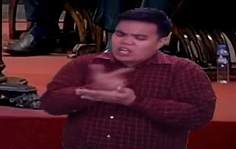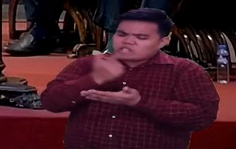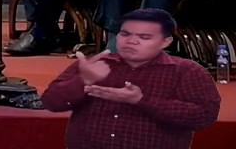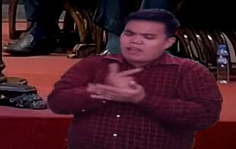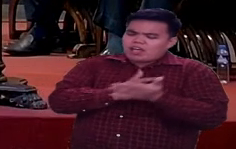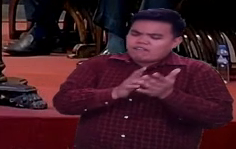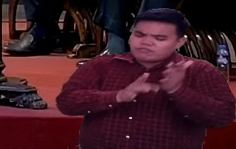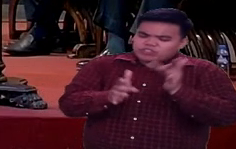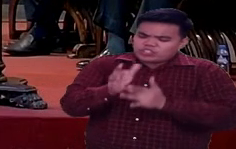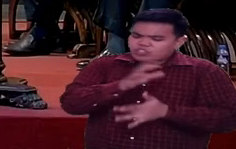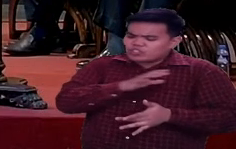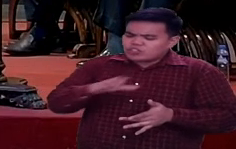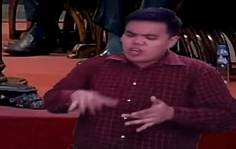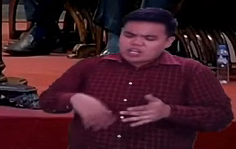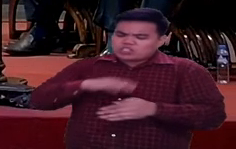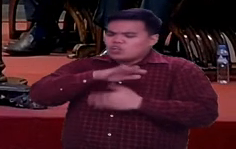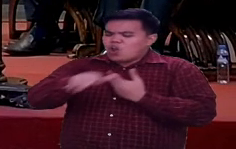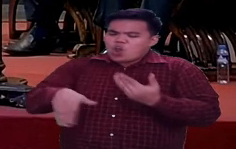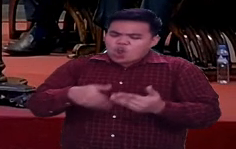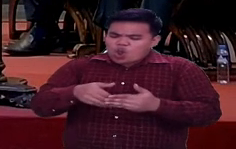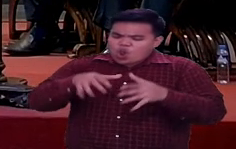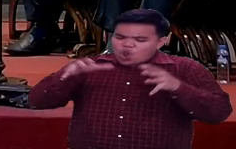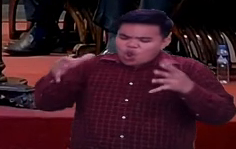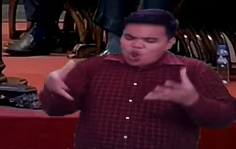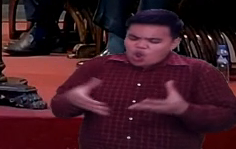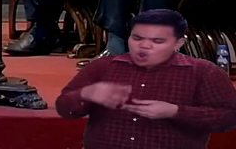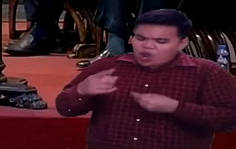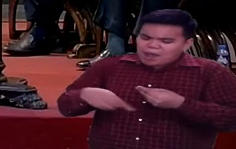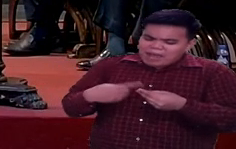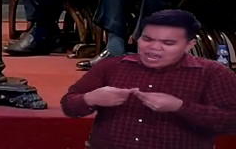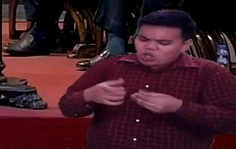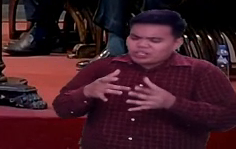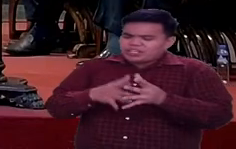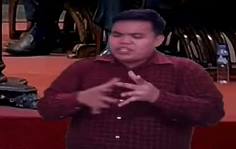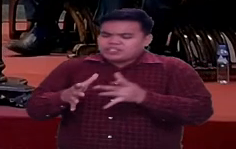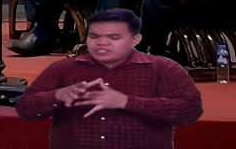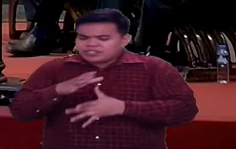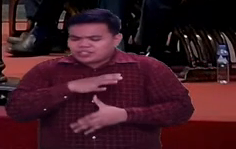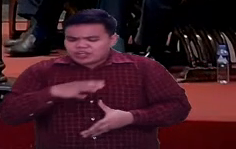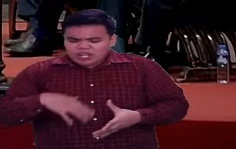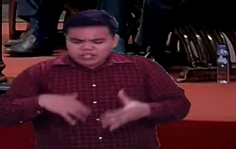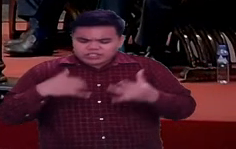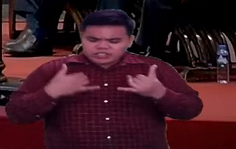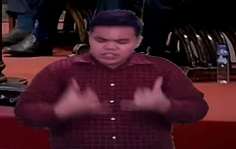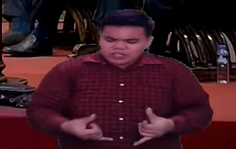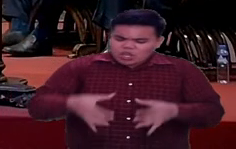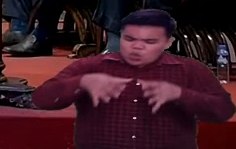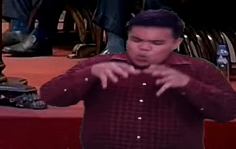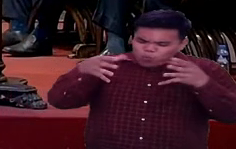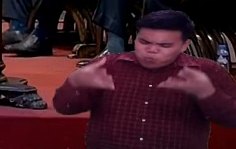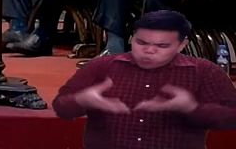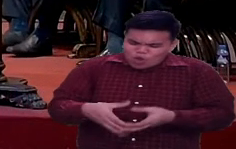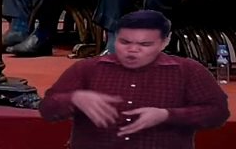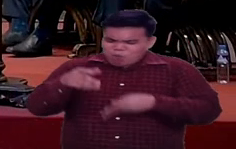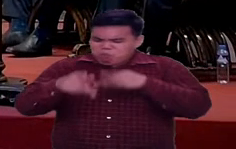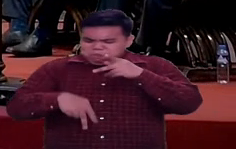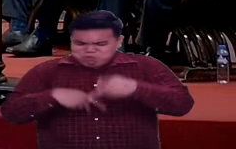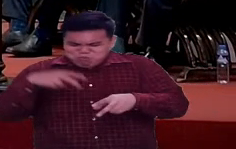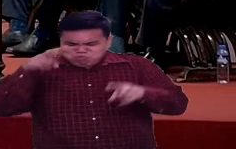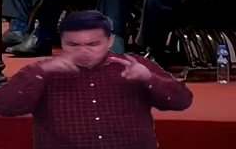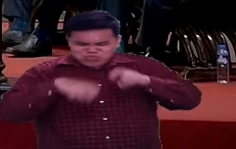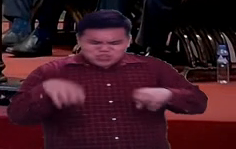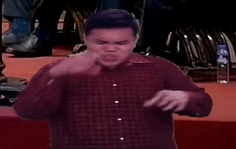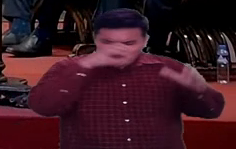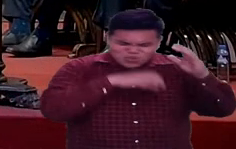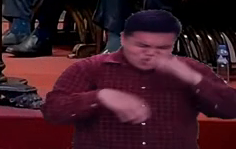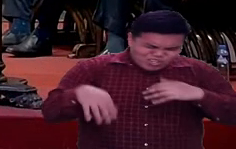Christ. It's all about Jesus. The world is searching. There are so